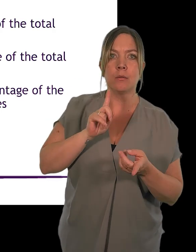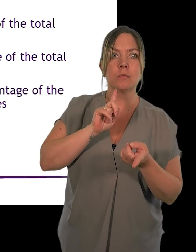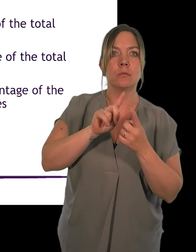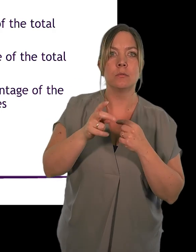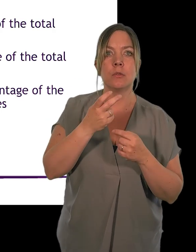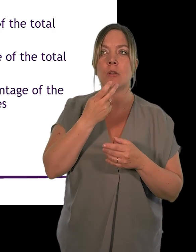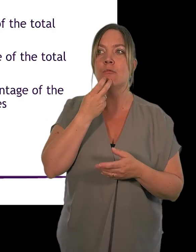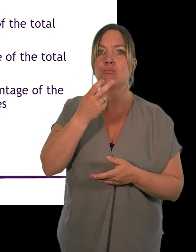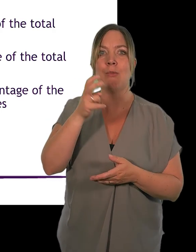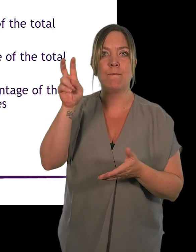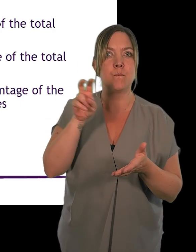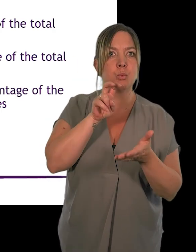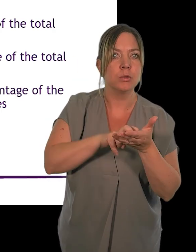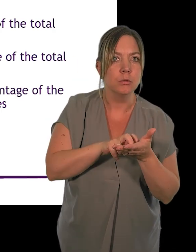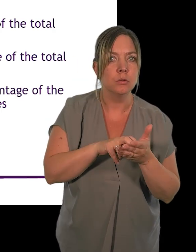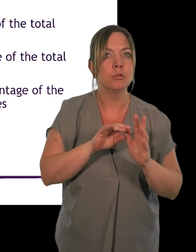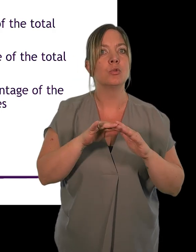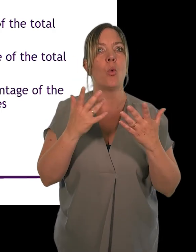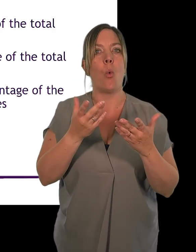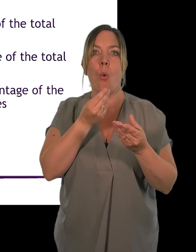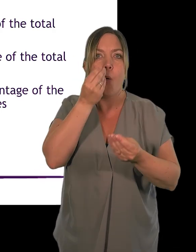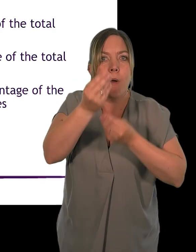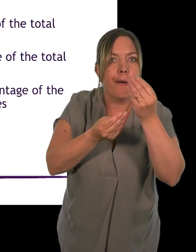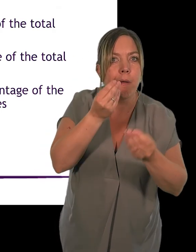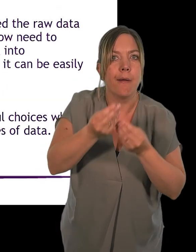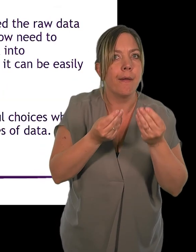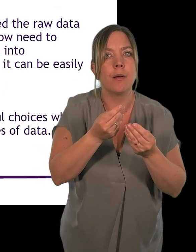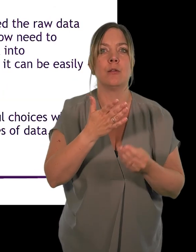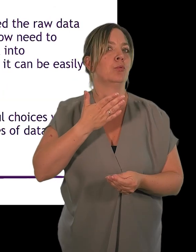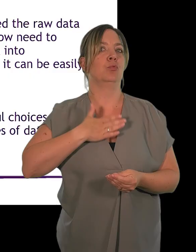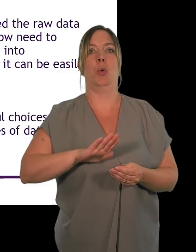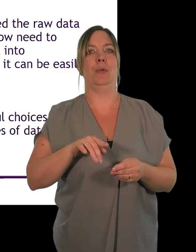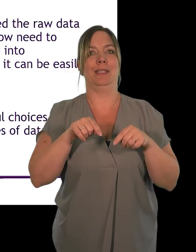for AC 2.1.